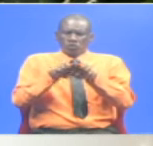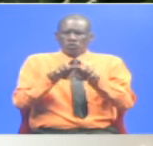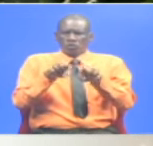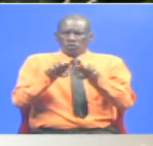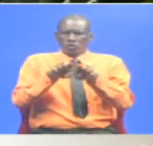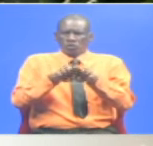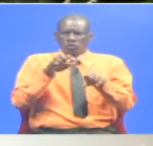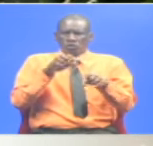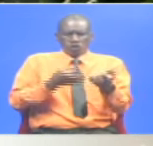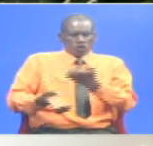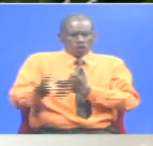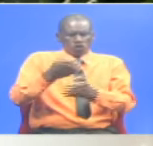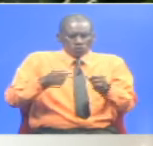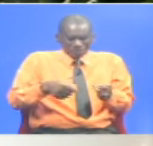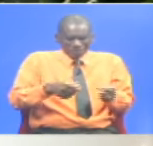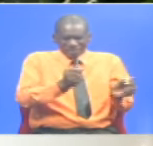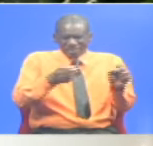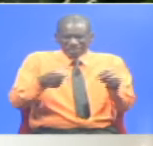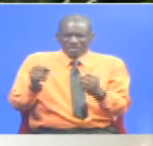the economic strategy, the first